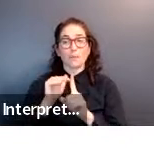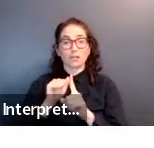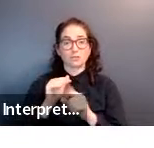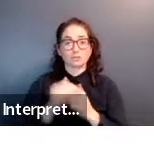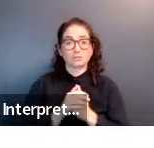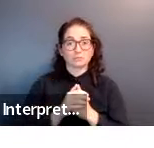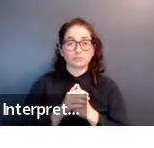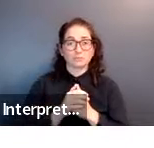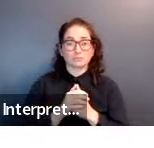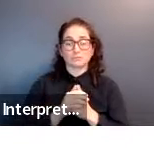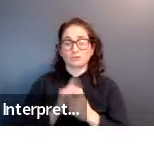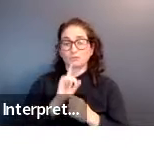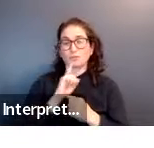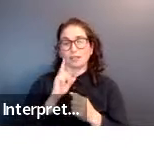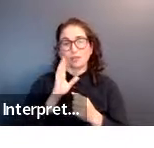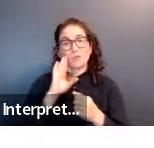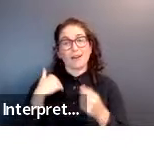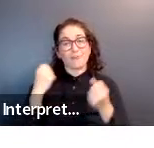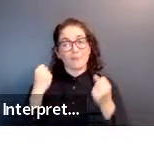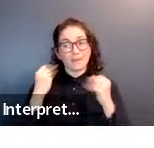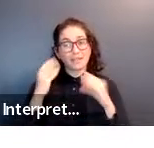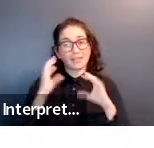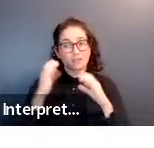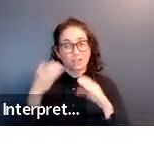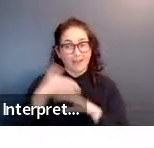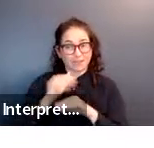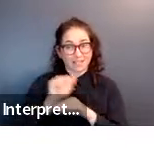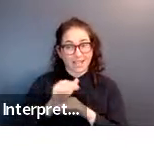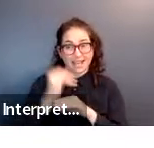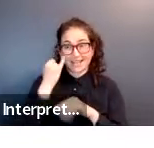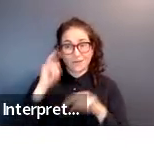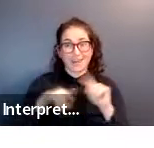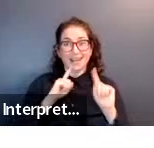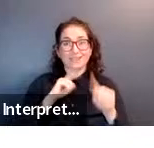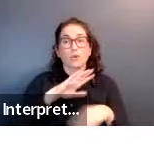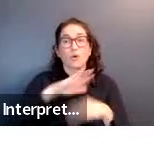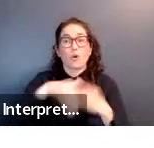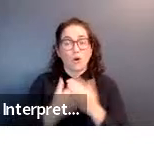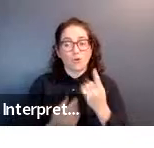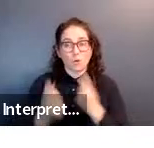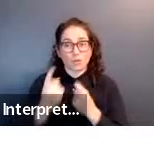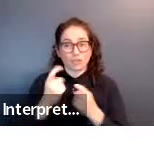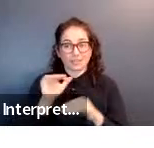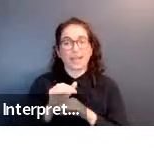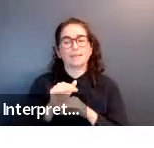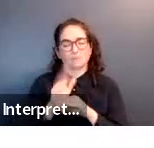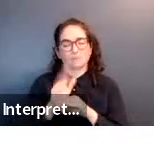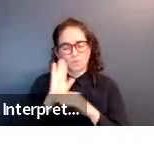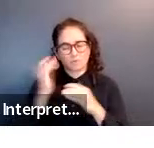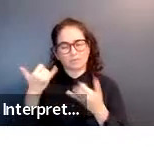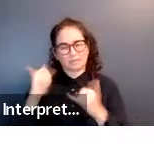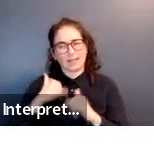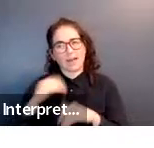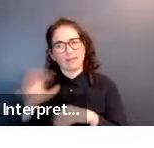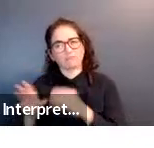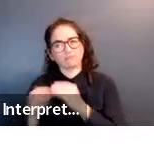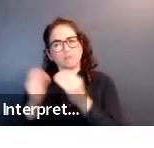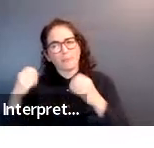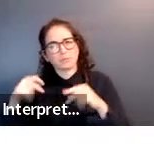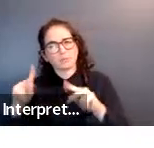of many conversations that we'll have. So if we are unable to get to all questions tonight, there'll be more opportunities